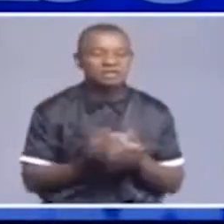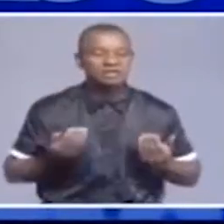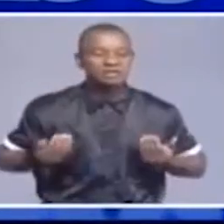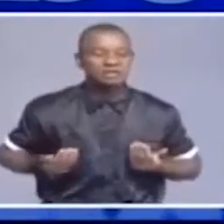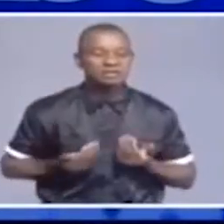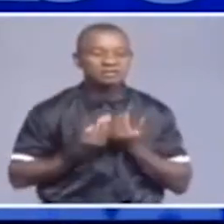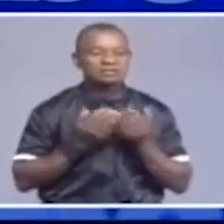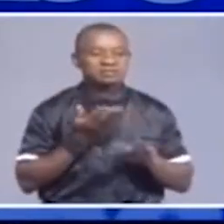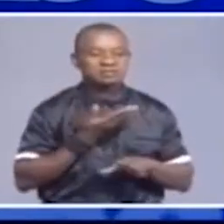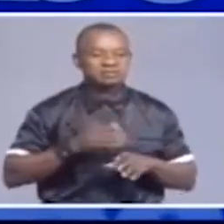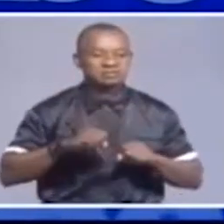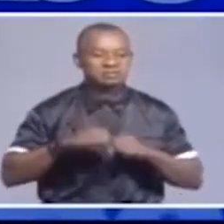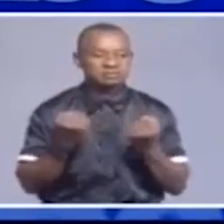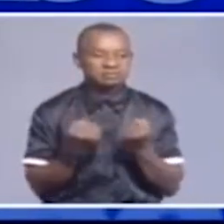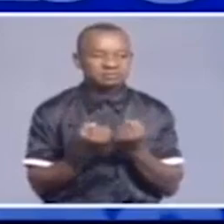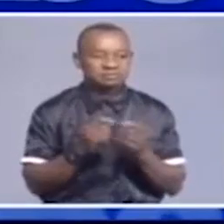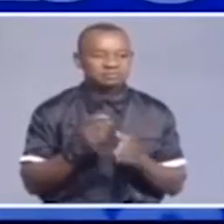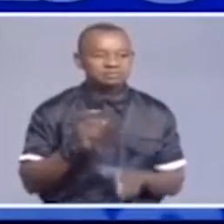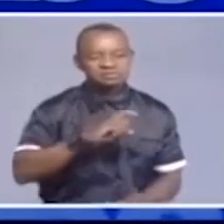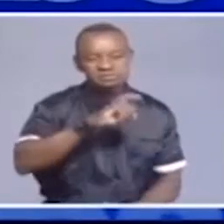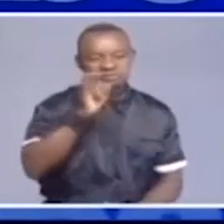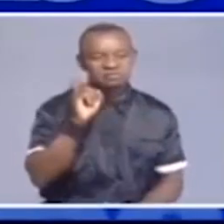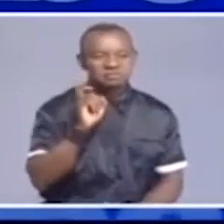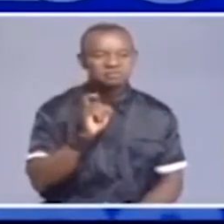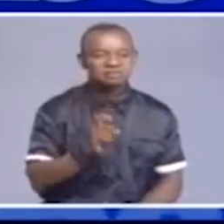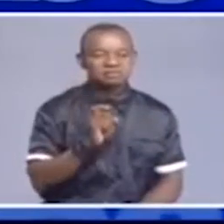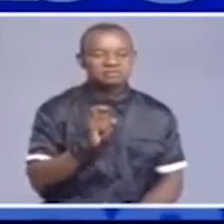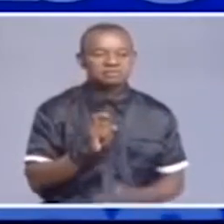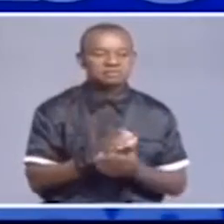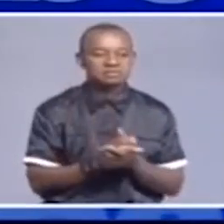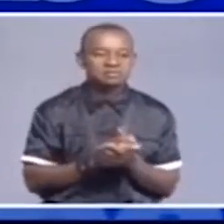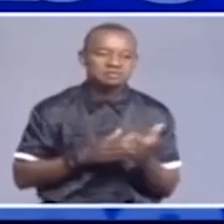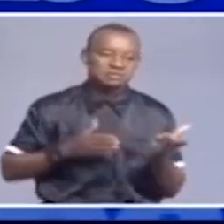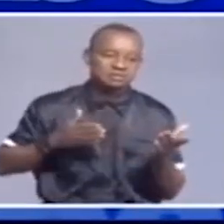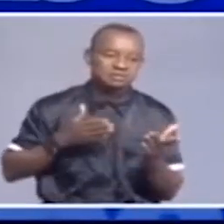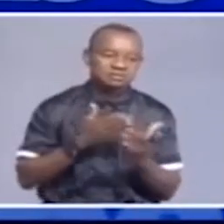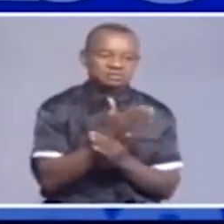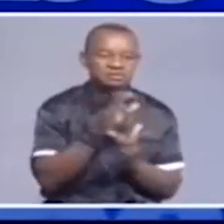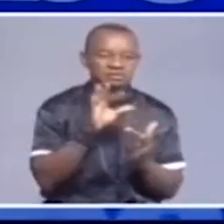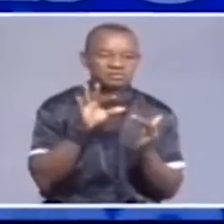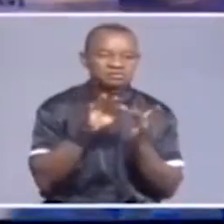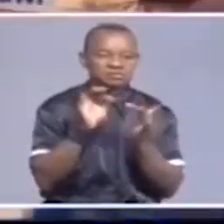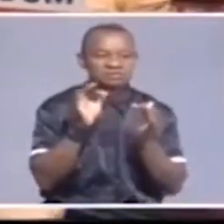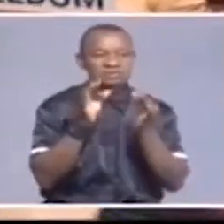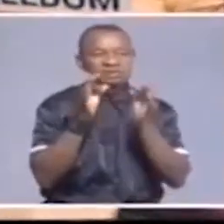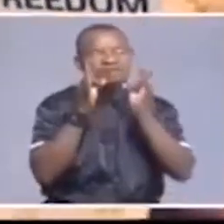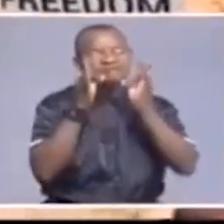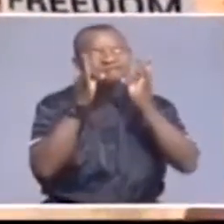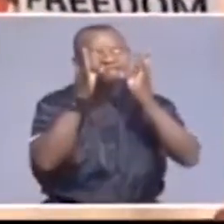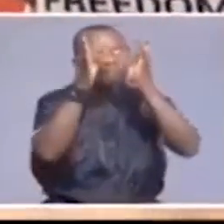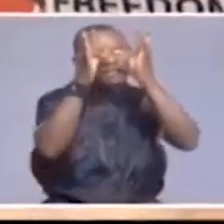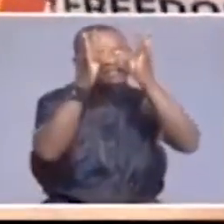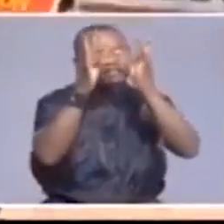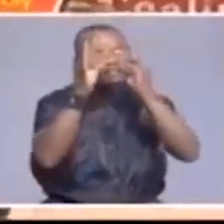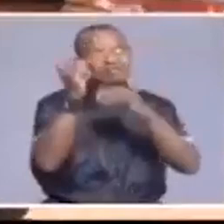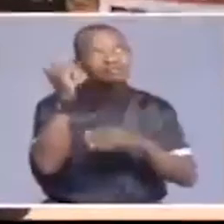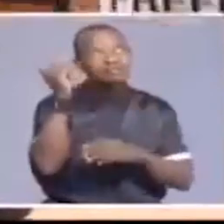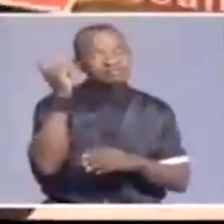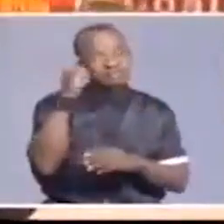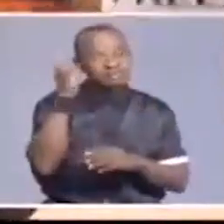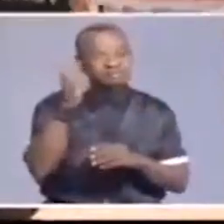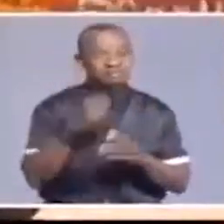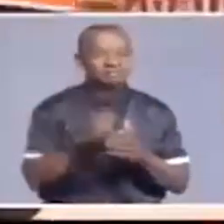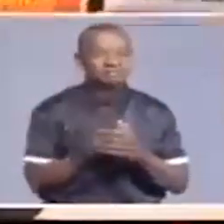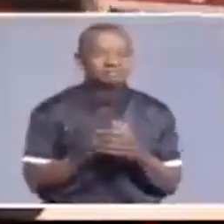thrown their weight behind the call for the right to practice any religion. Down with the violation of human rights!